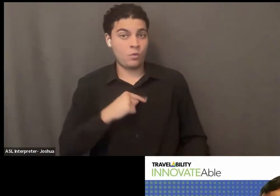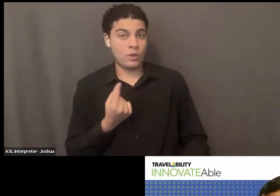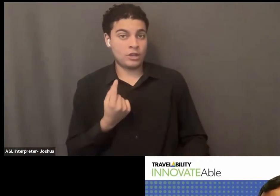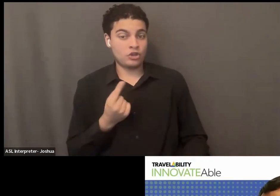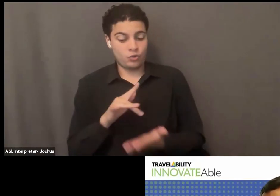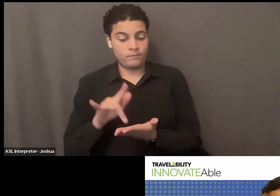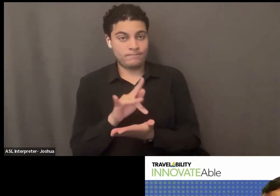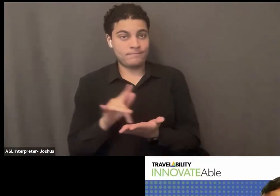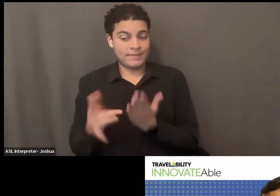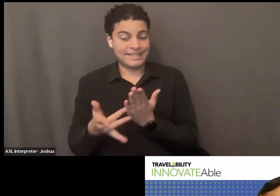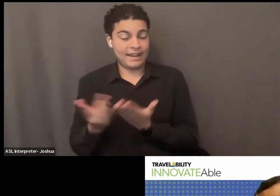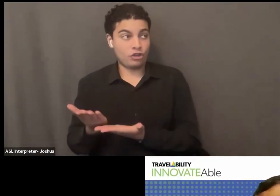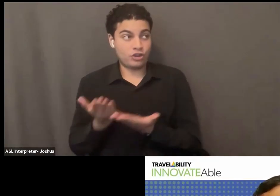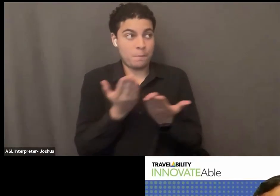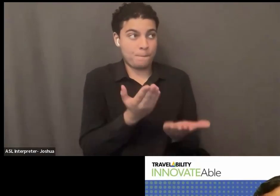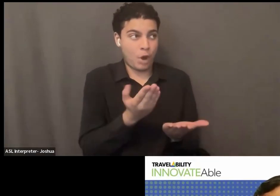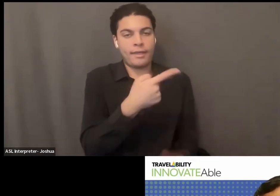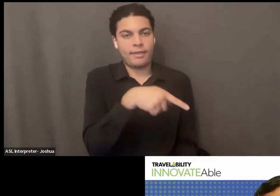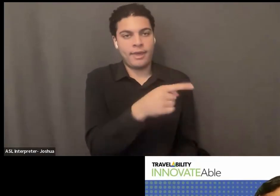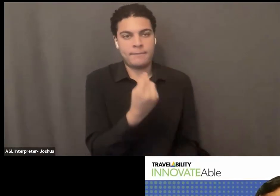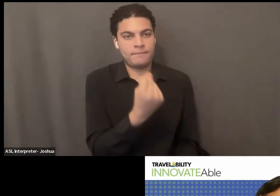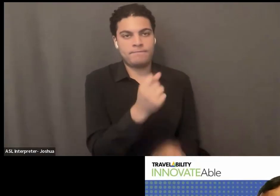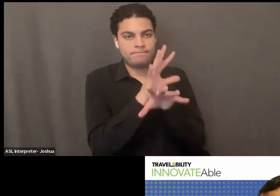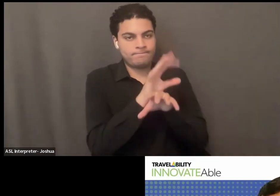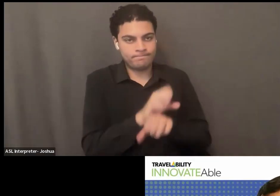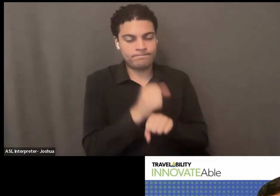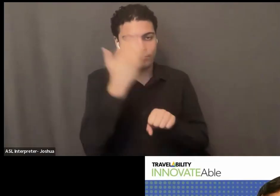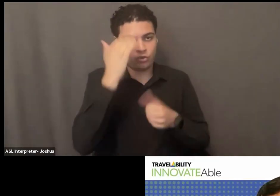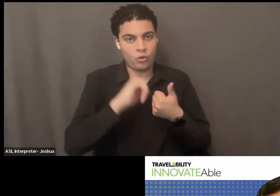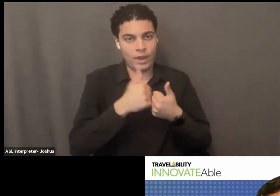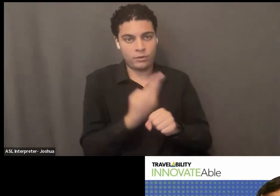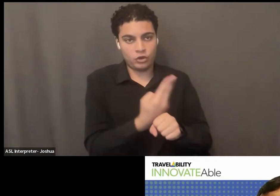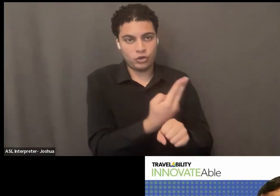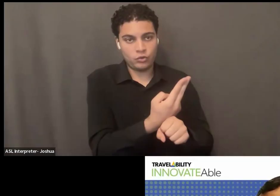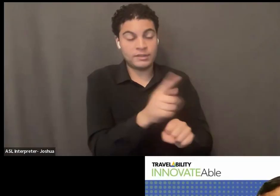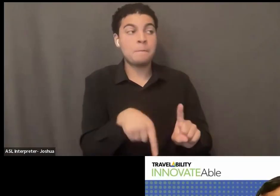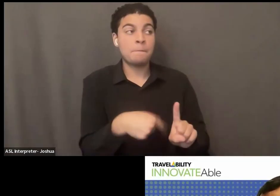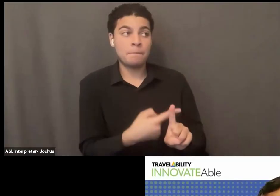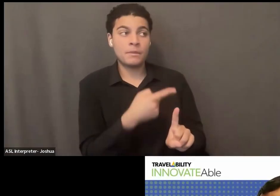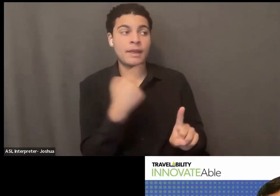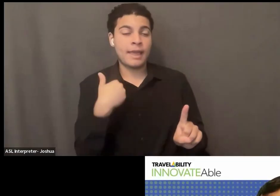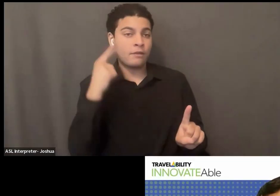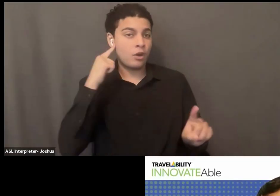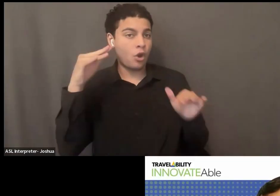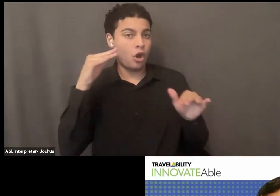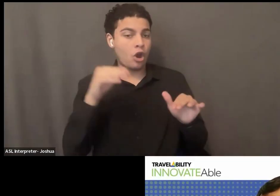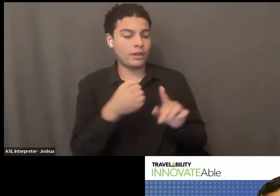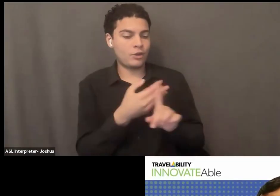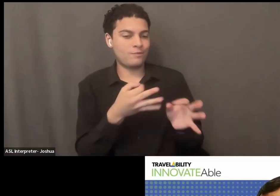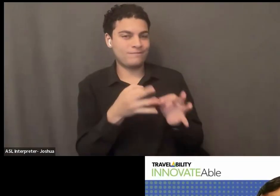to bring the users. And they also have the audio description services available for all their home